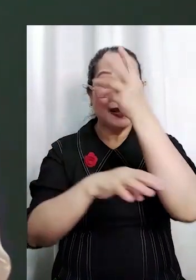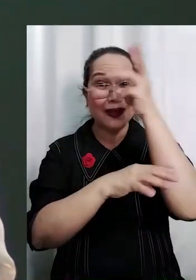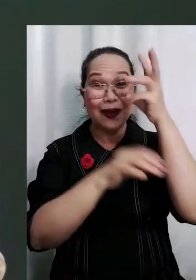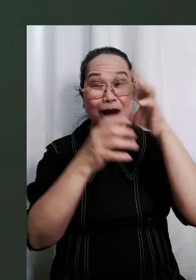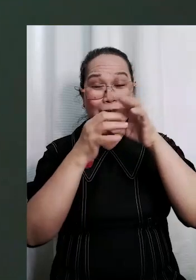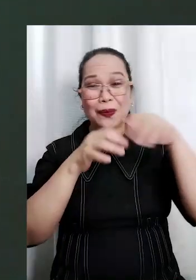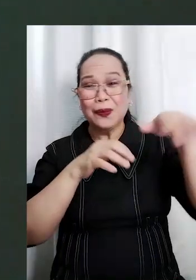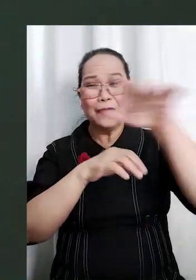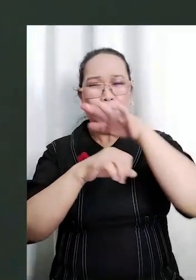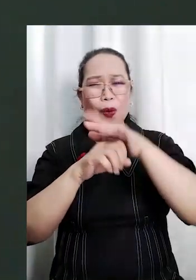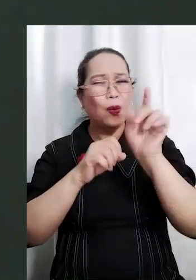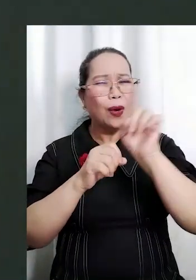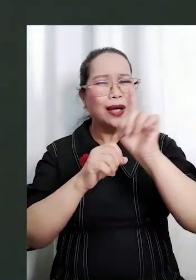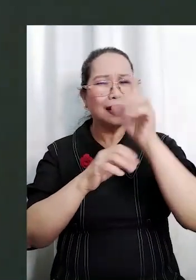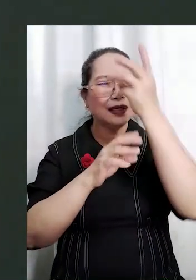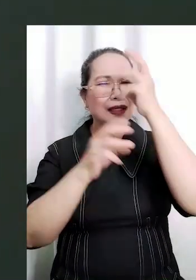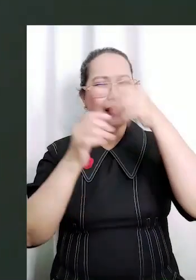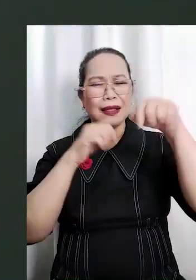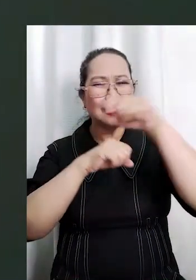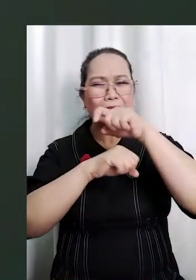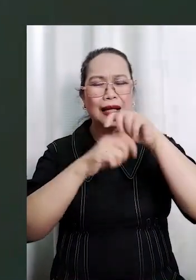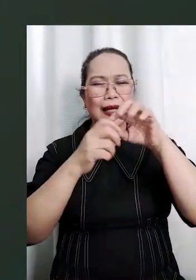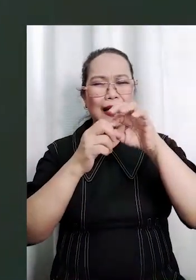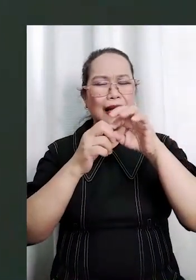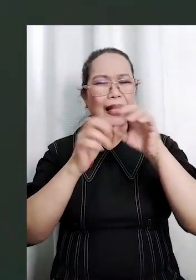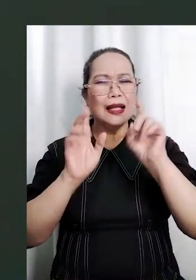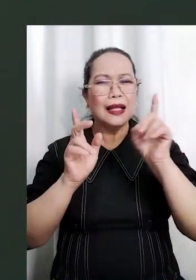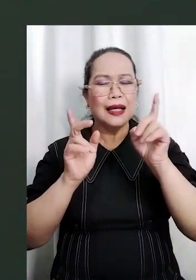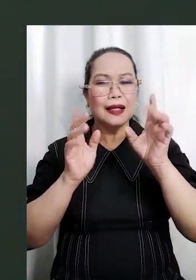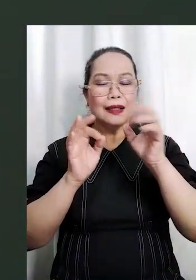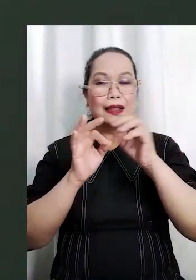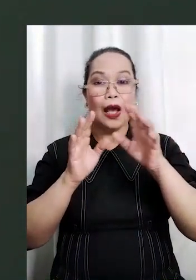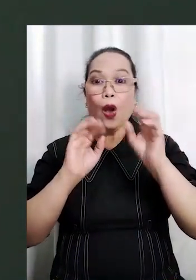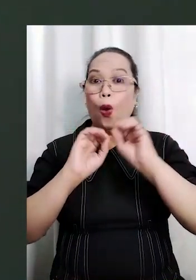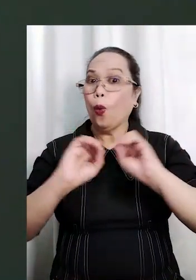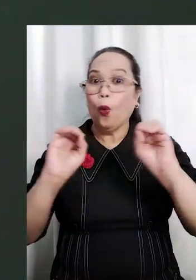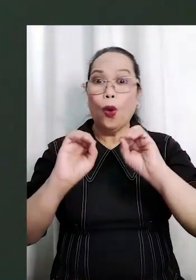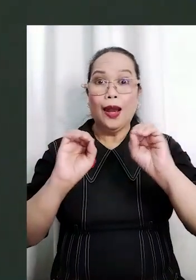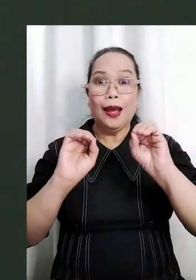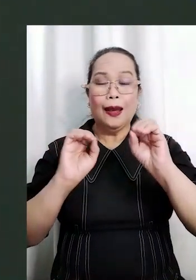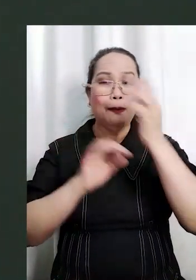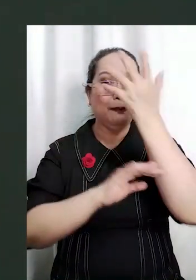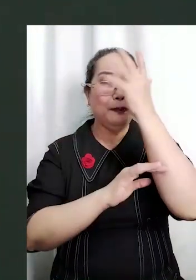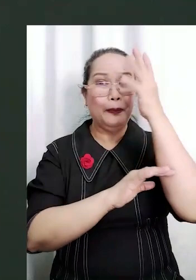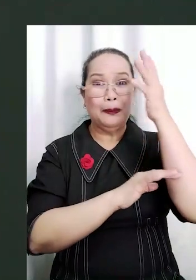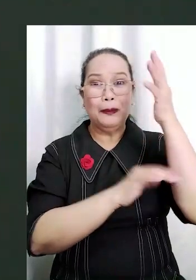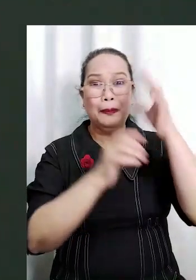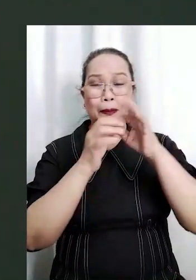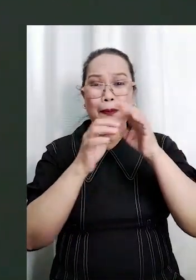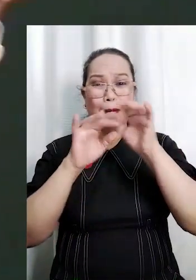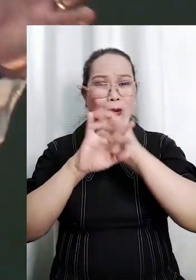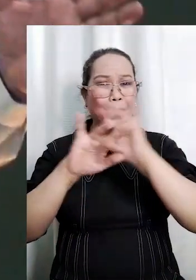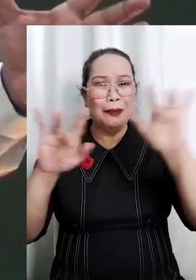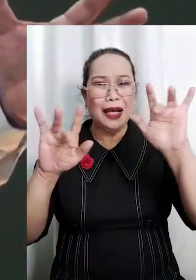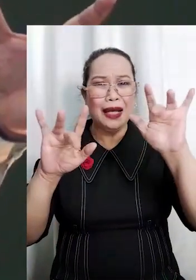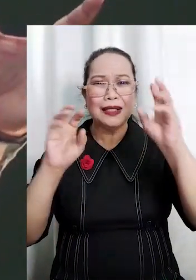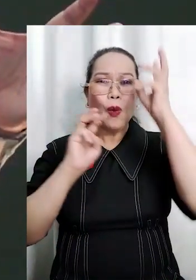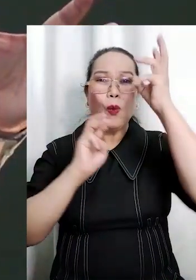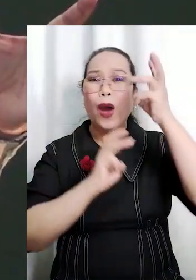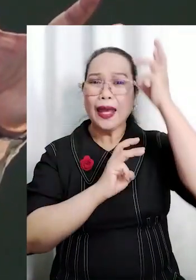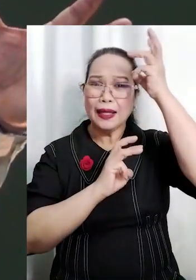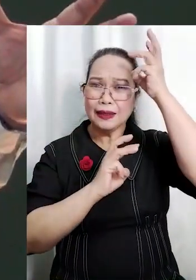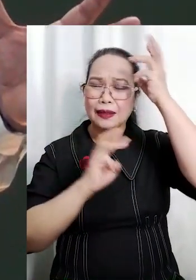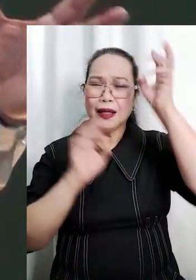wilderness. What is a wilderness? Well, it is an uninhabited place. It is an untamed